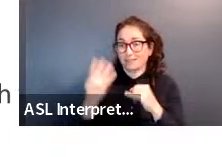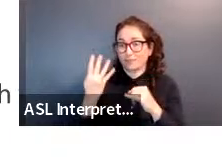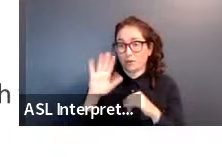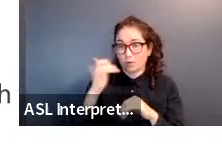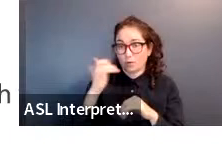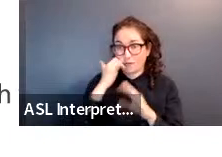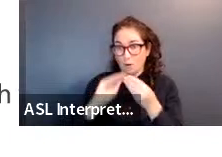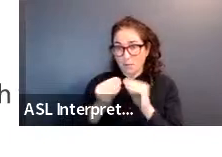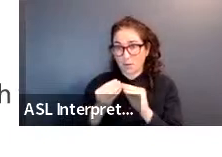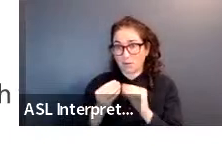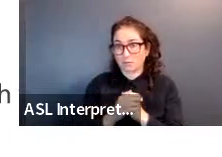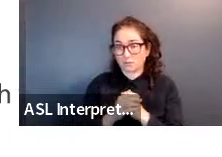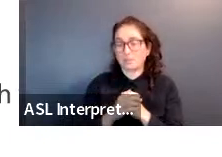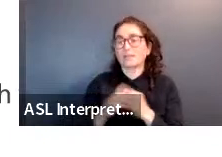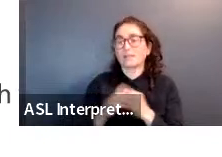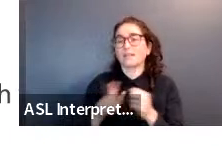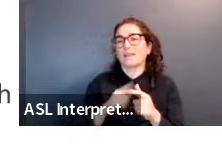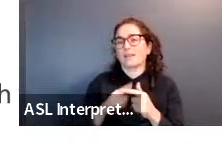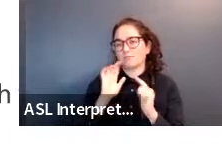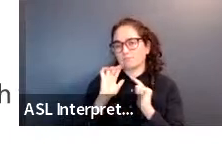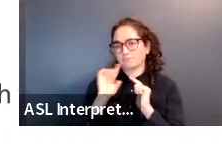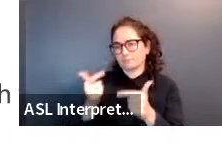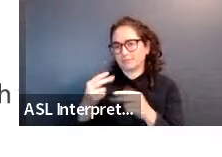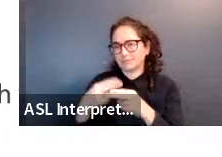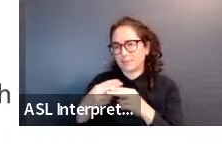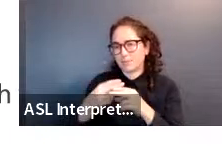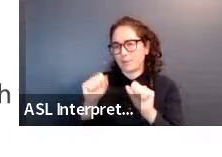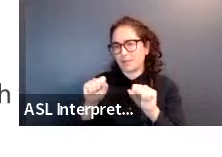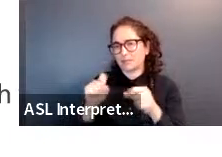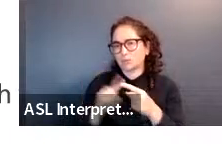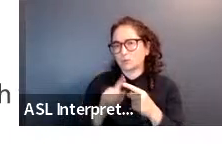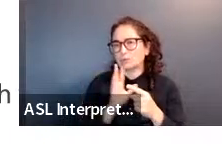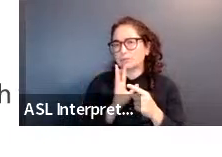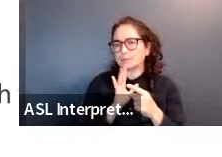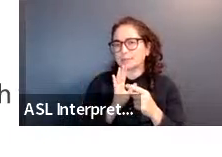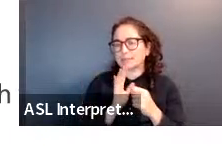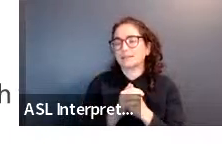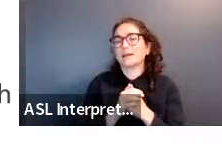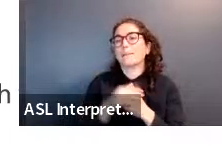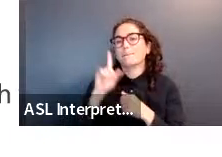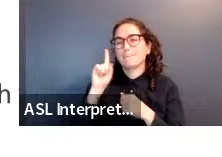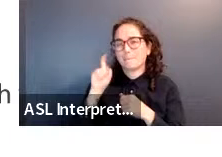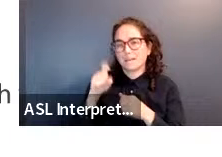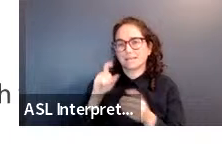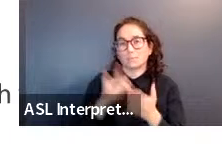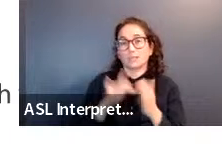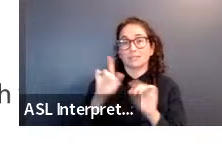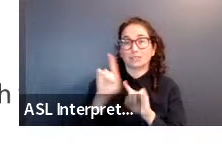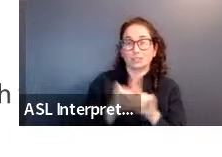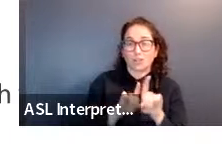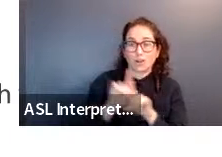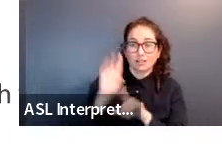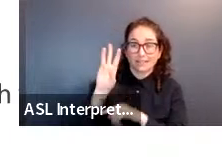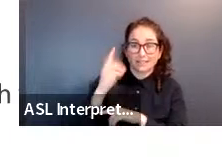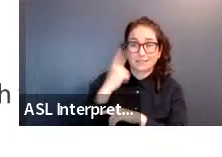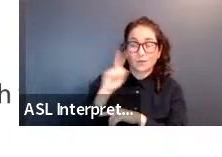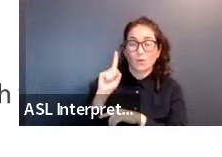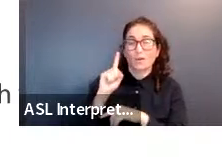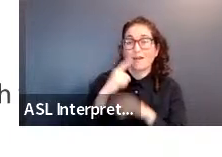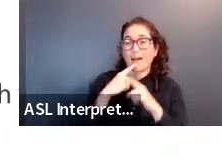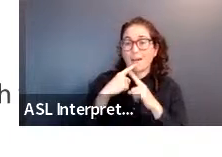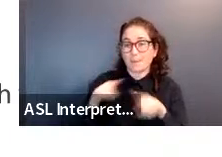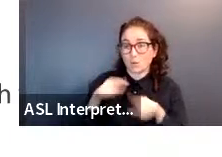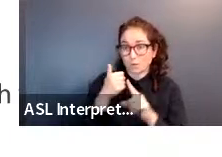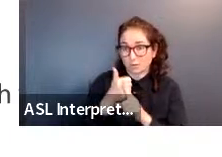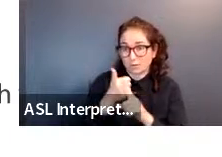At that point, you will be given temporary ability to speak. You must press *6 to unmute your telephone, and we will